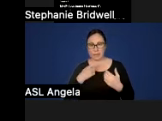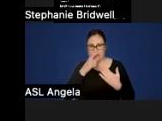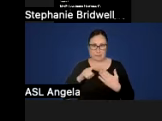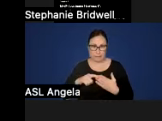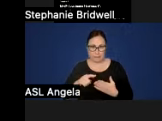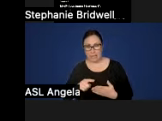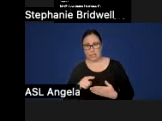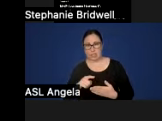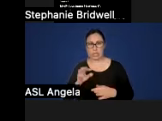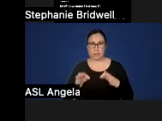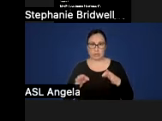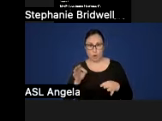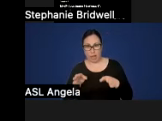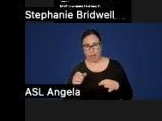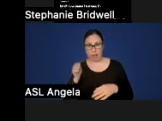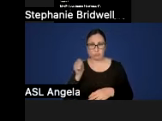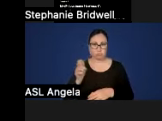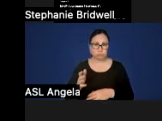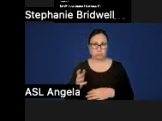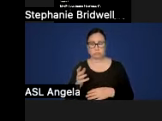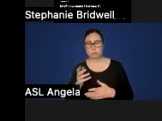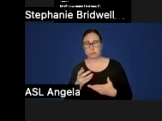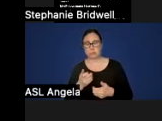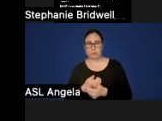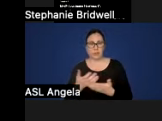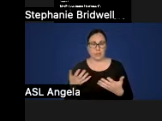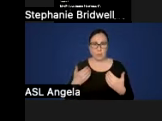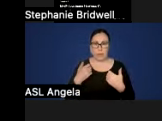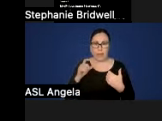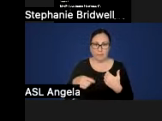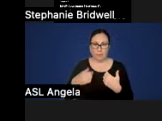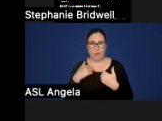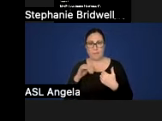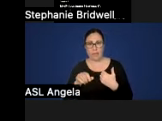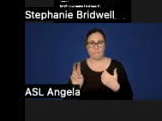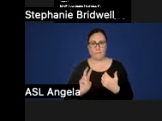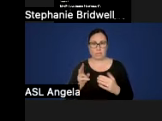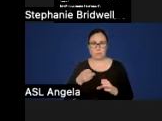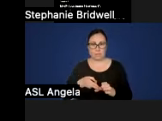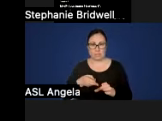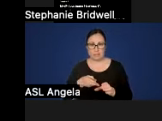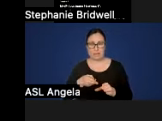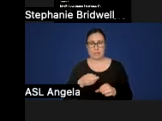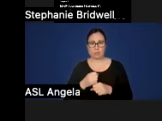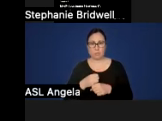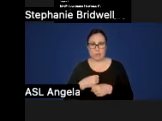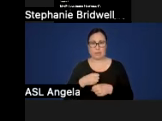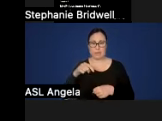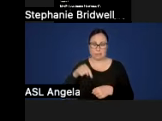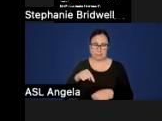and all of these kinds of things, and that we have to have that victim participating to make this